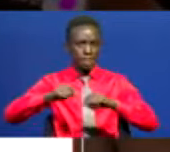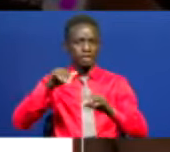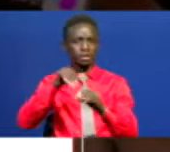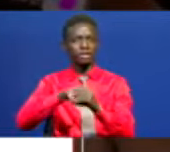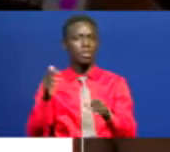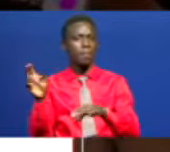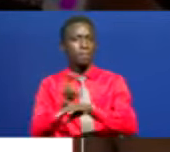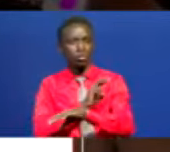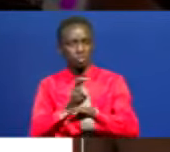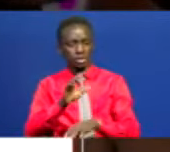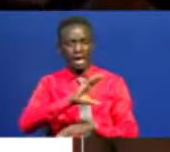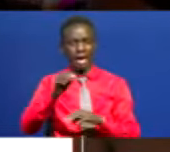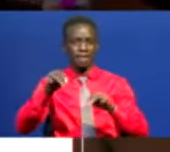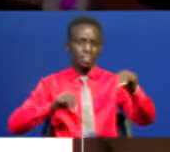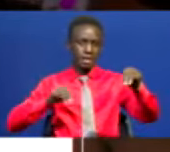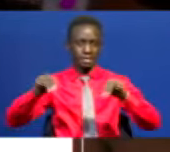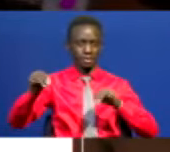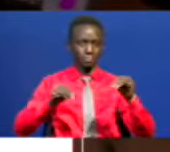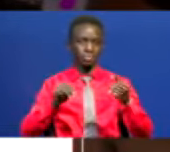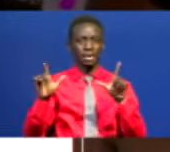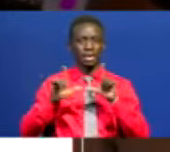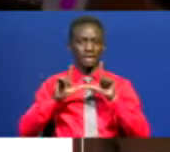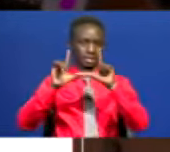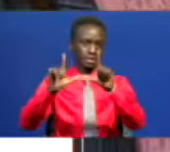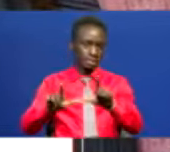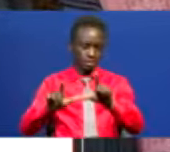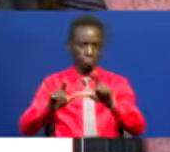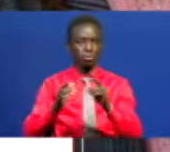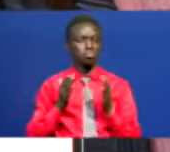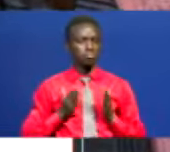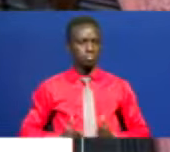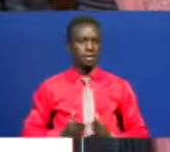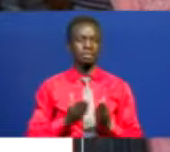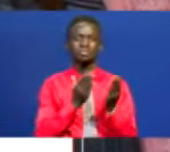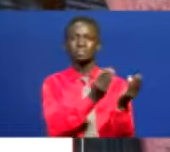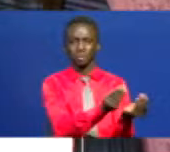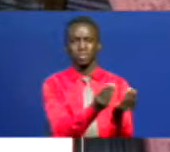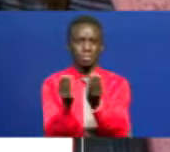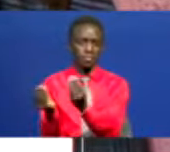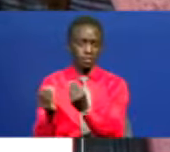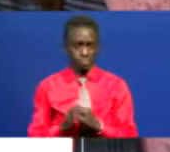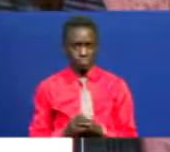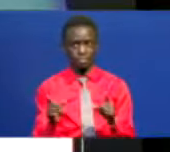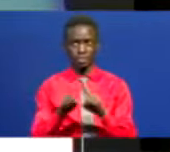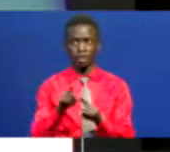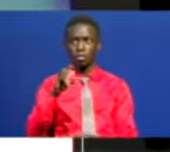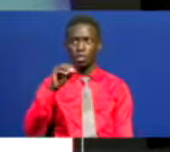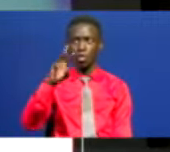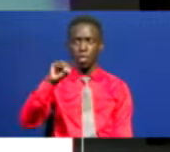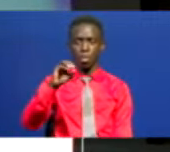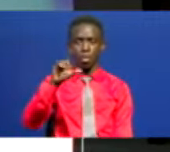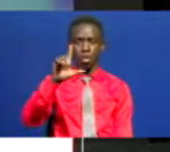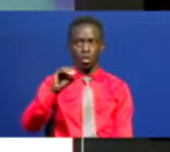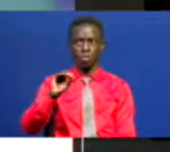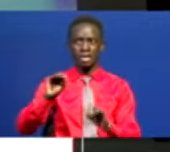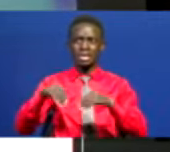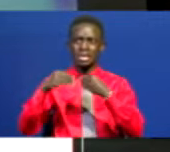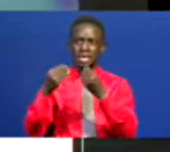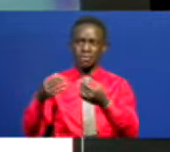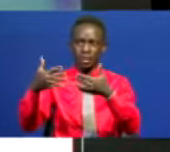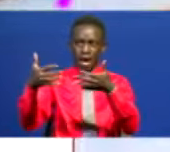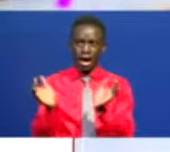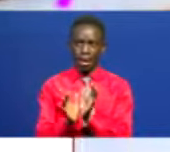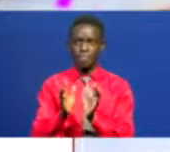manage licensed private security personnel effectively. Omollo pia alizindua kampuni ya kutoa mafunzo kwa mabawabu wa